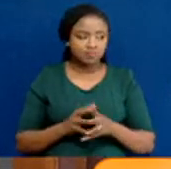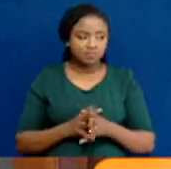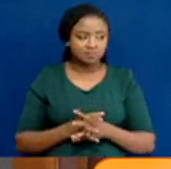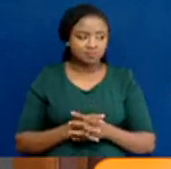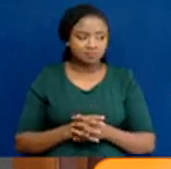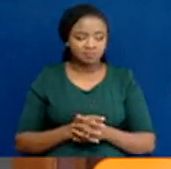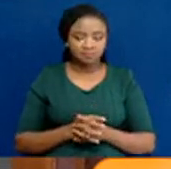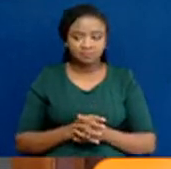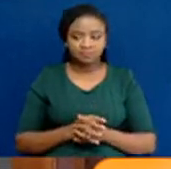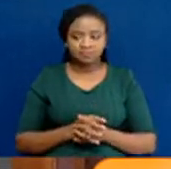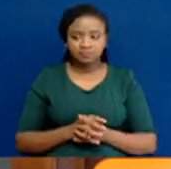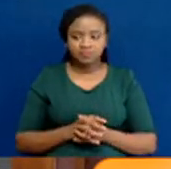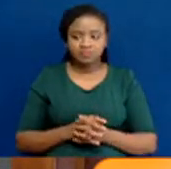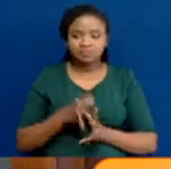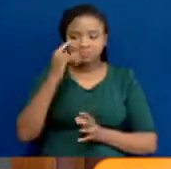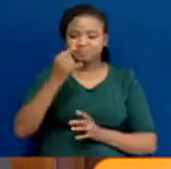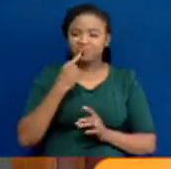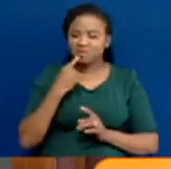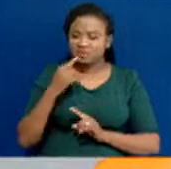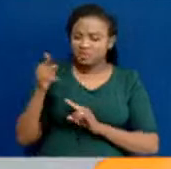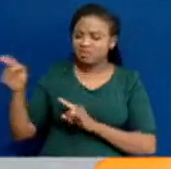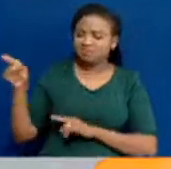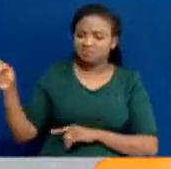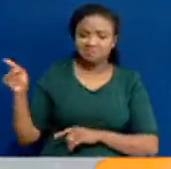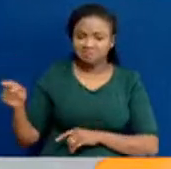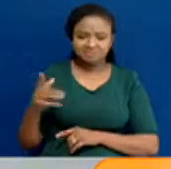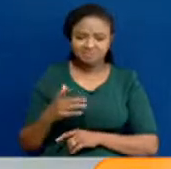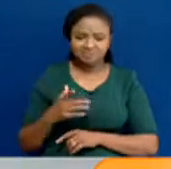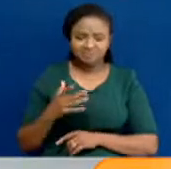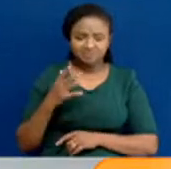yourself? Okay. He's a pope himself.